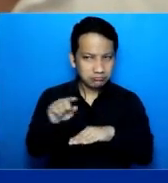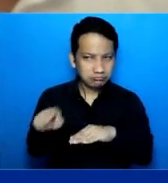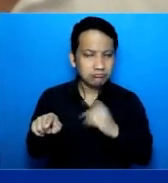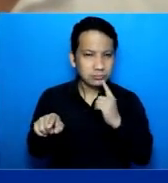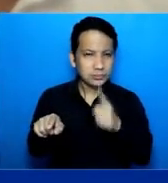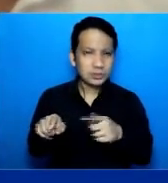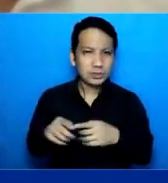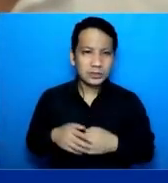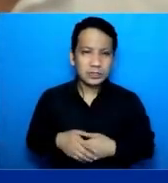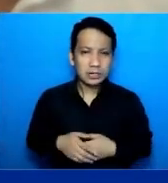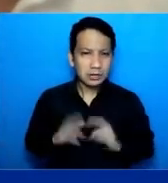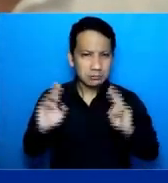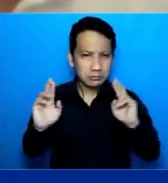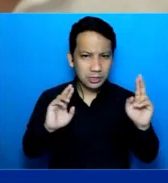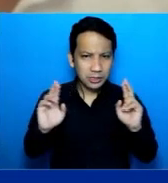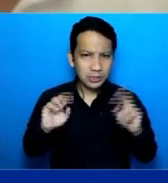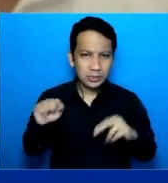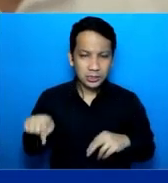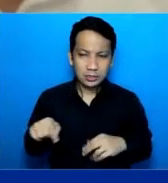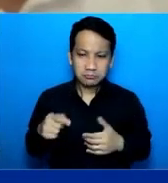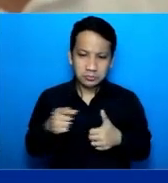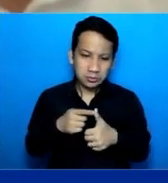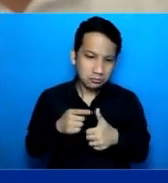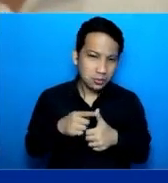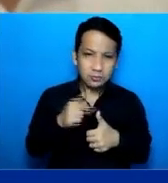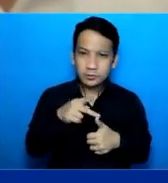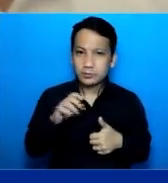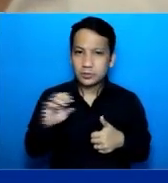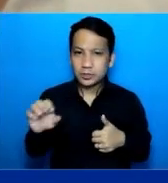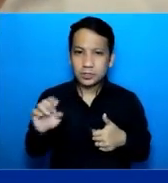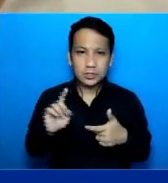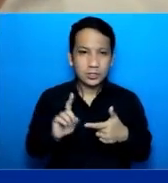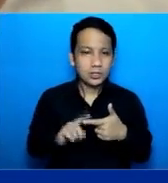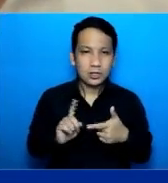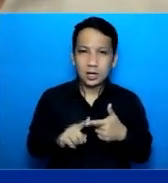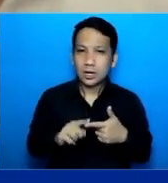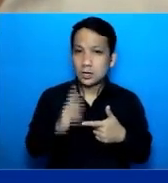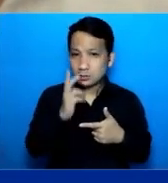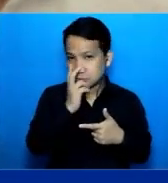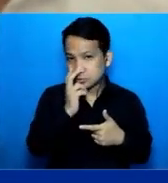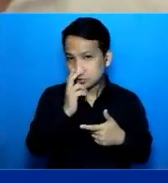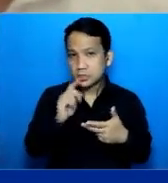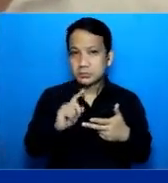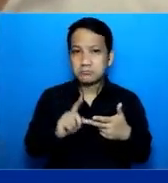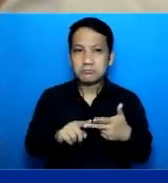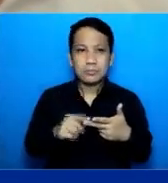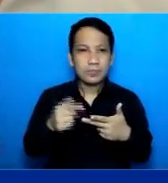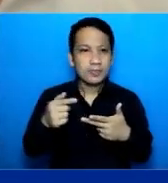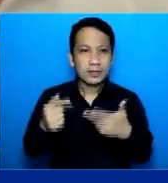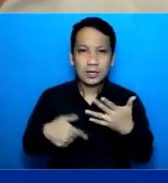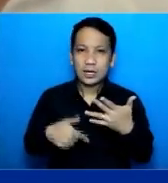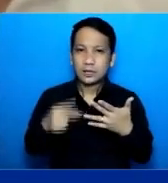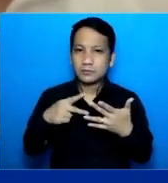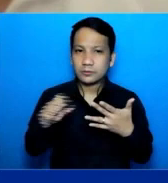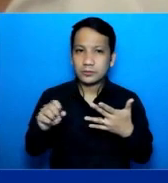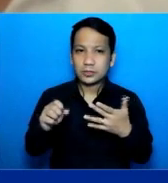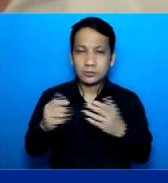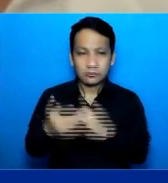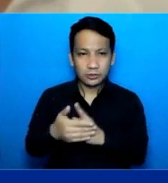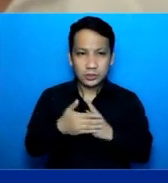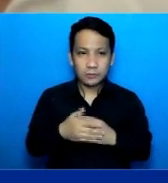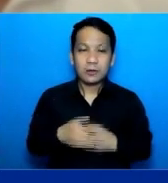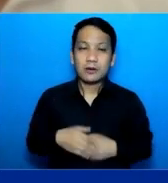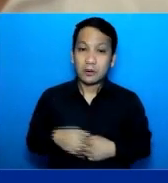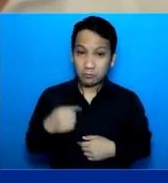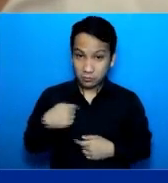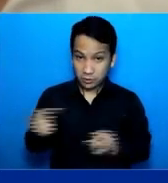medications like remdesivir that are needed when people do get infected with the Delta variant, if it does enter the Philippines. Even our